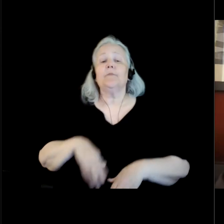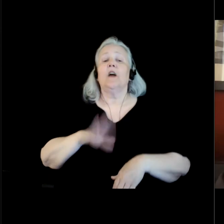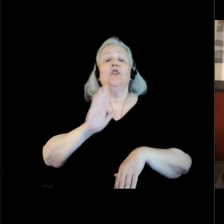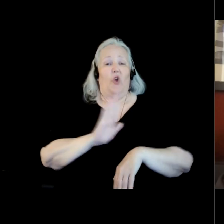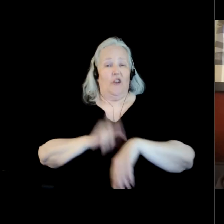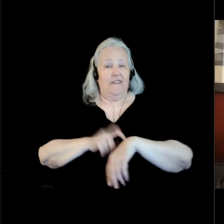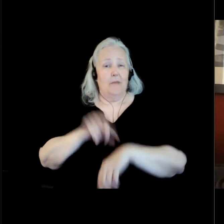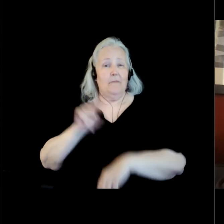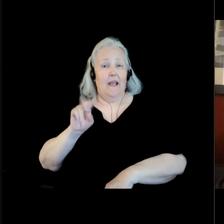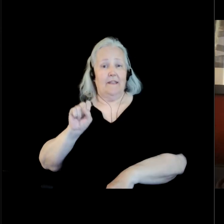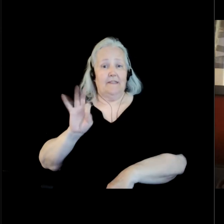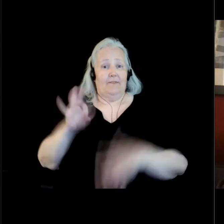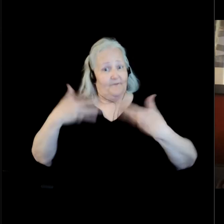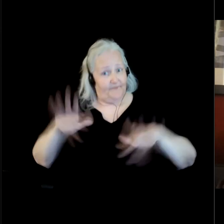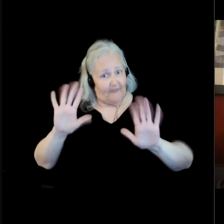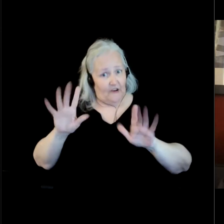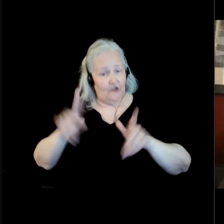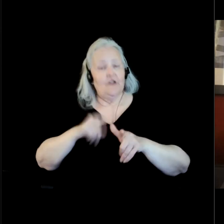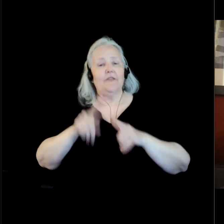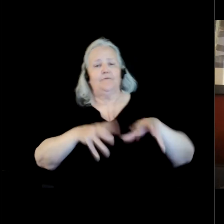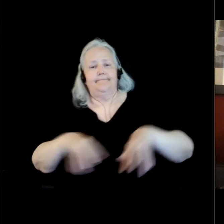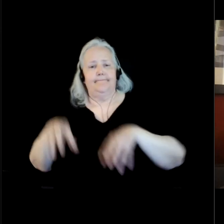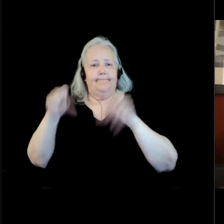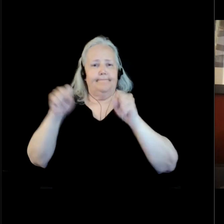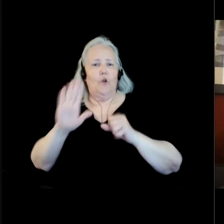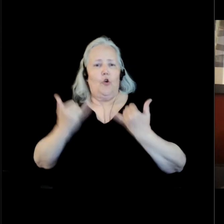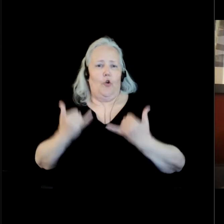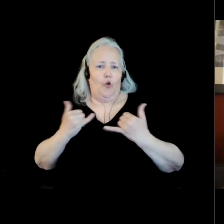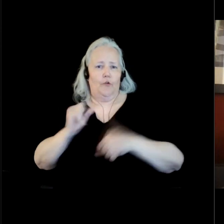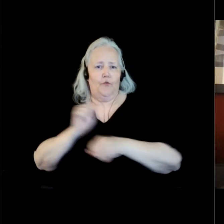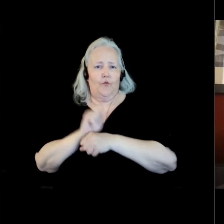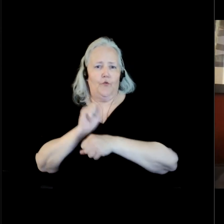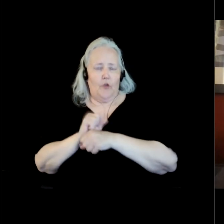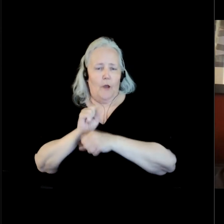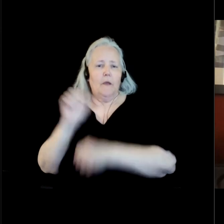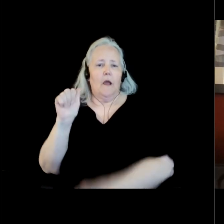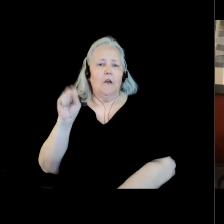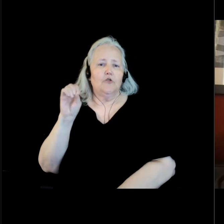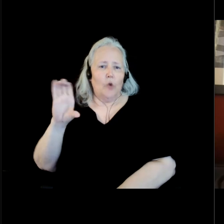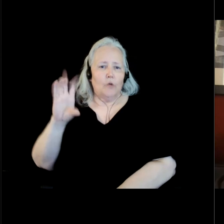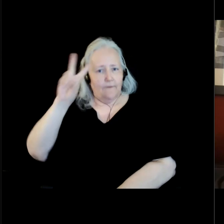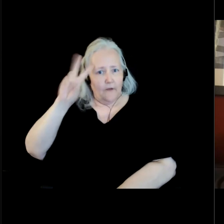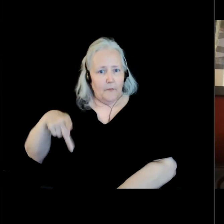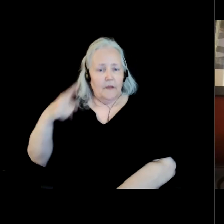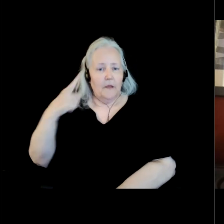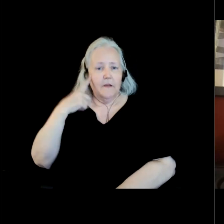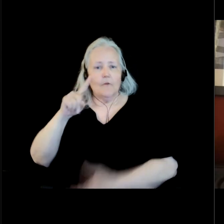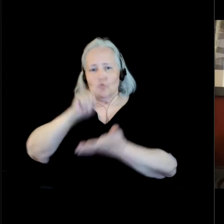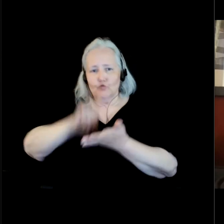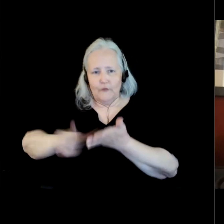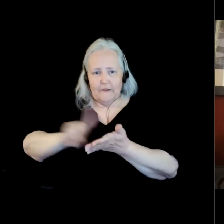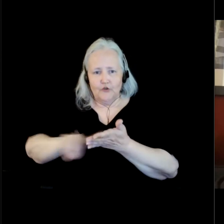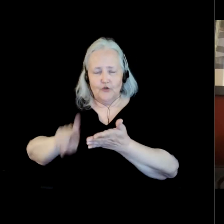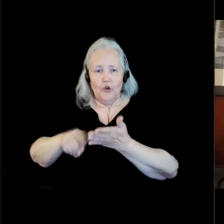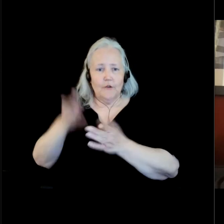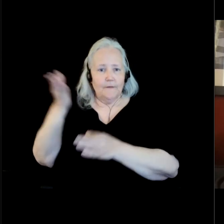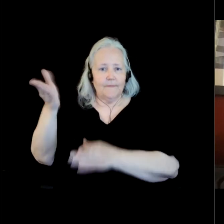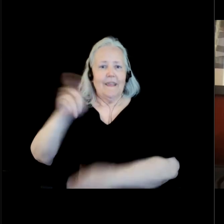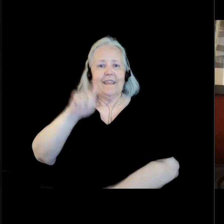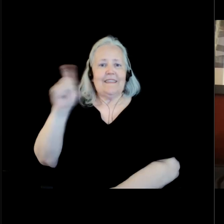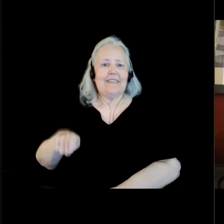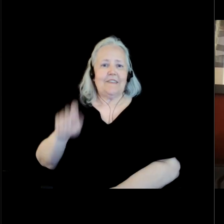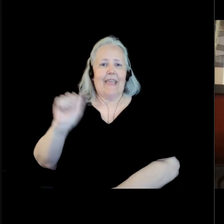Dr. Fitzgerald then took on her current position as the Associate Vice President for Research at Texas